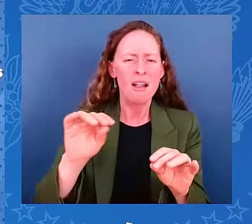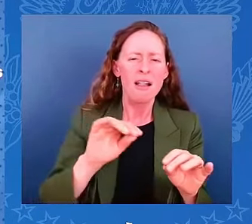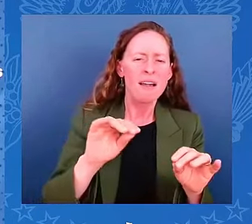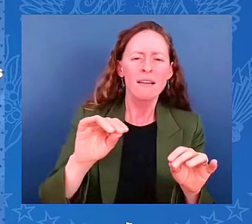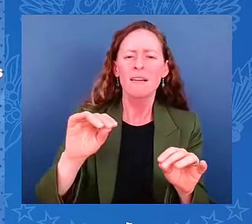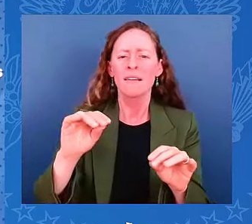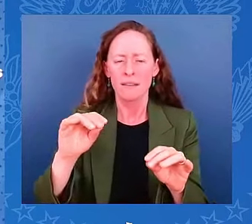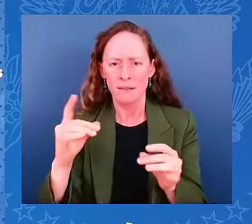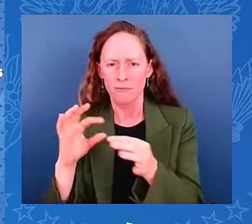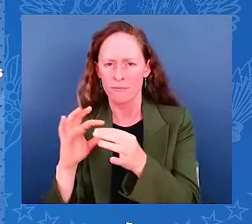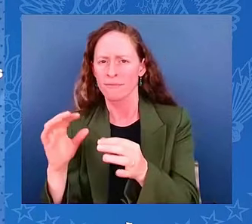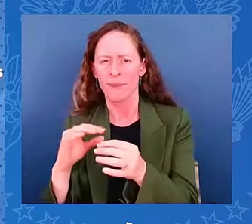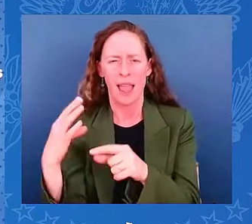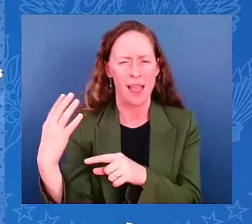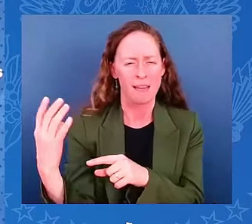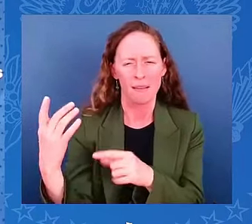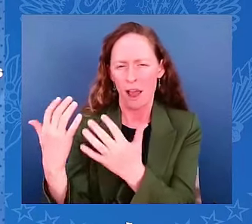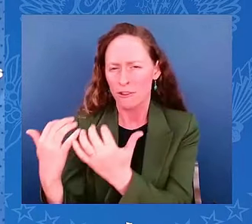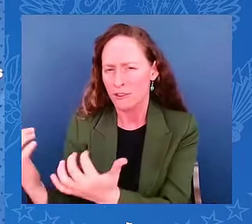No.